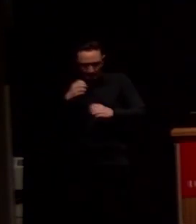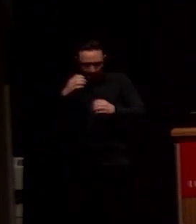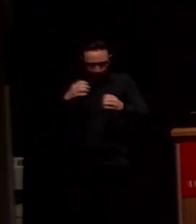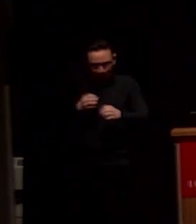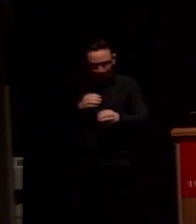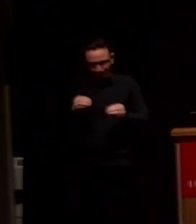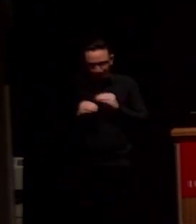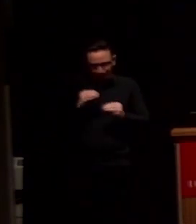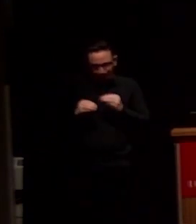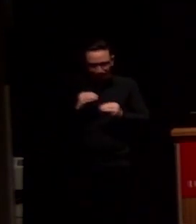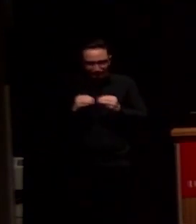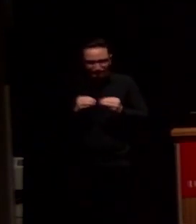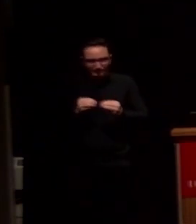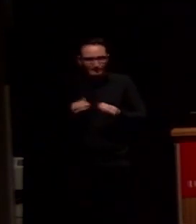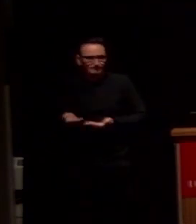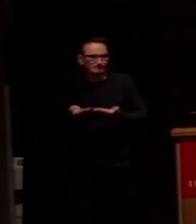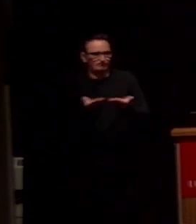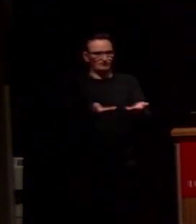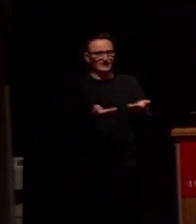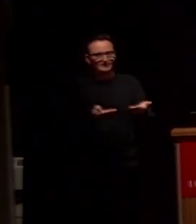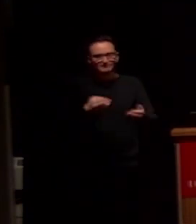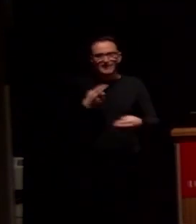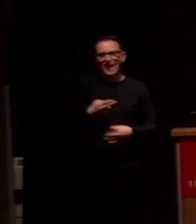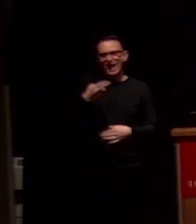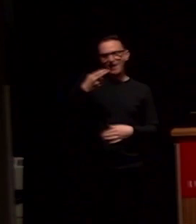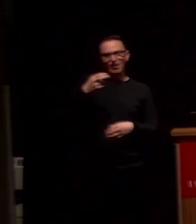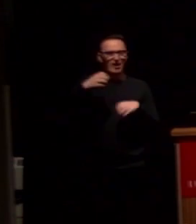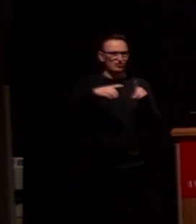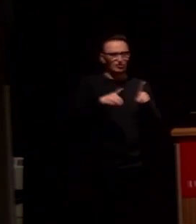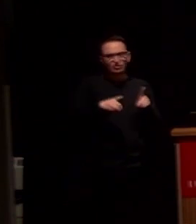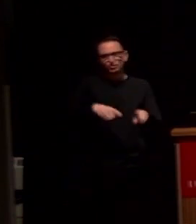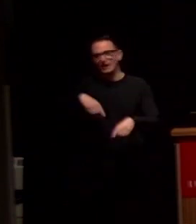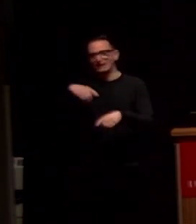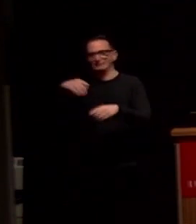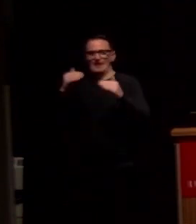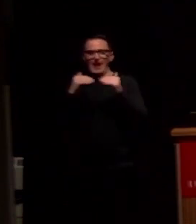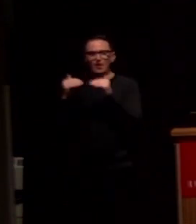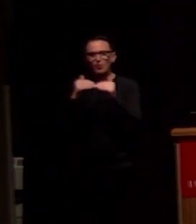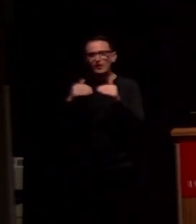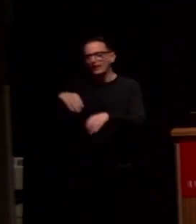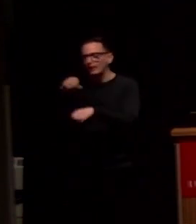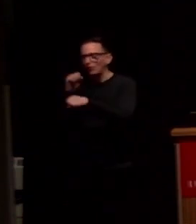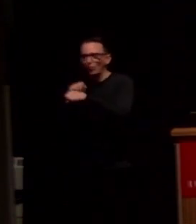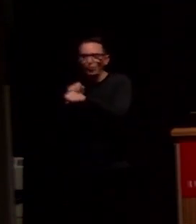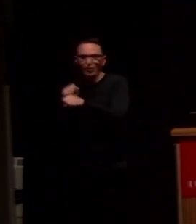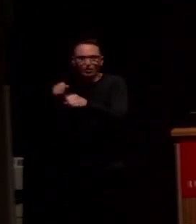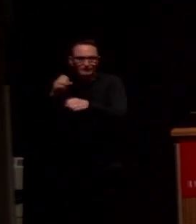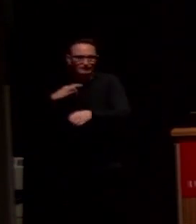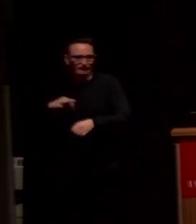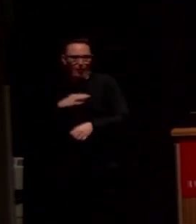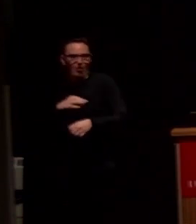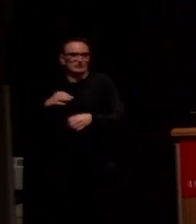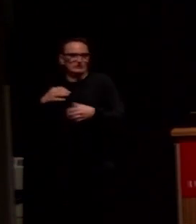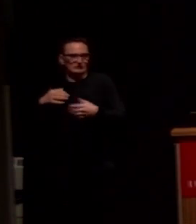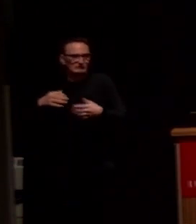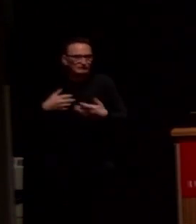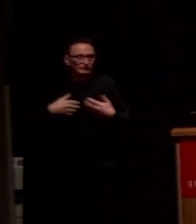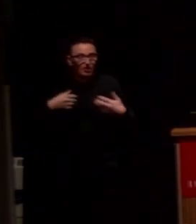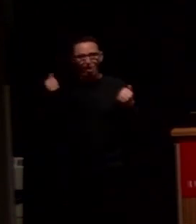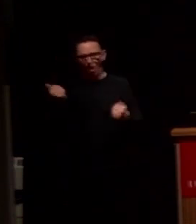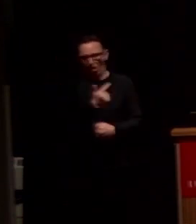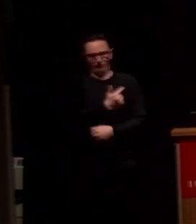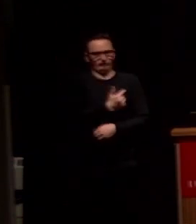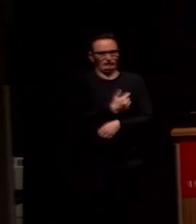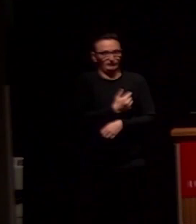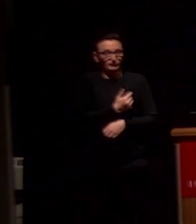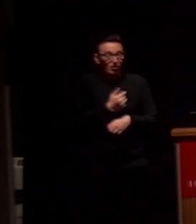know, education, higher education, you know, equity, workforce, housing, employment, the whole shebang. And so